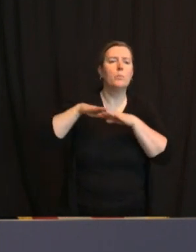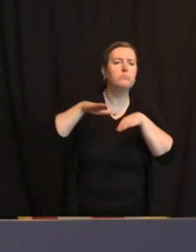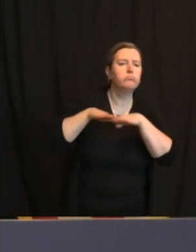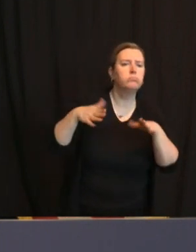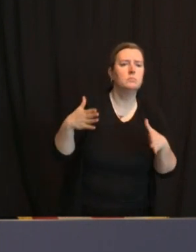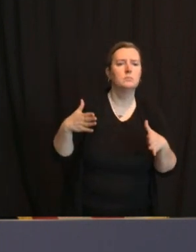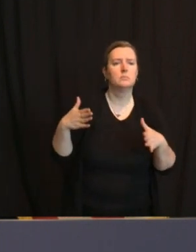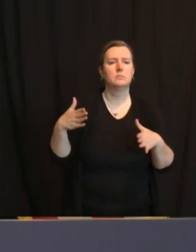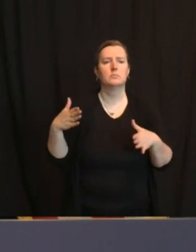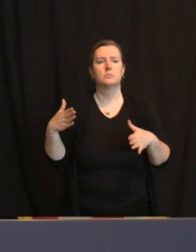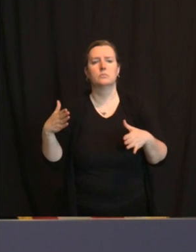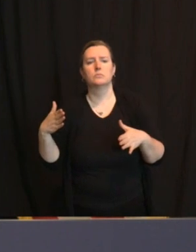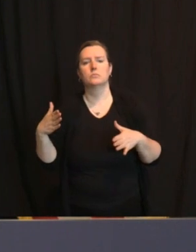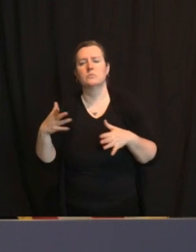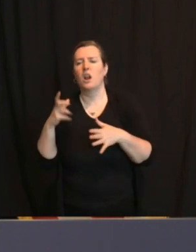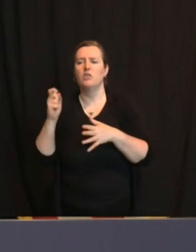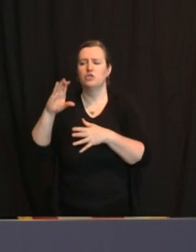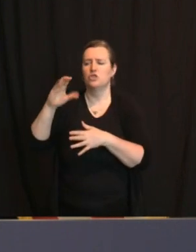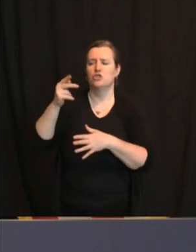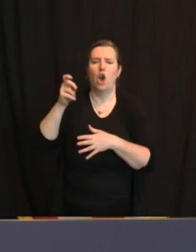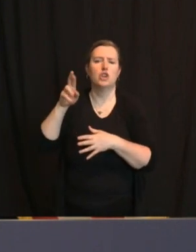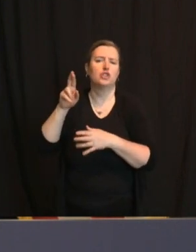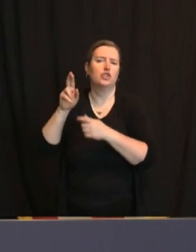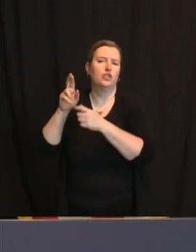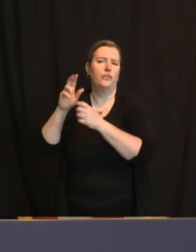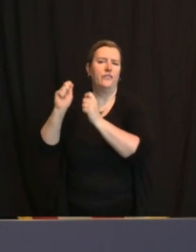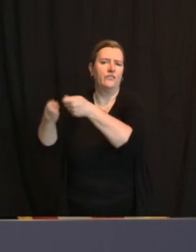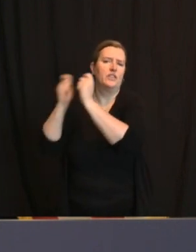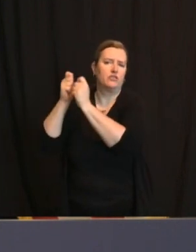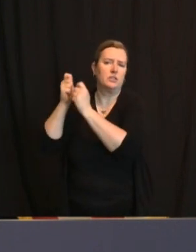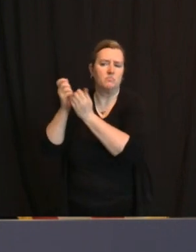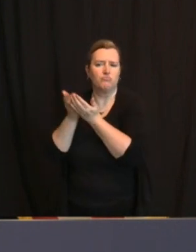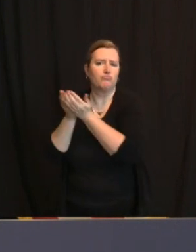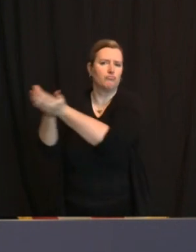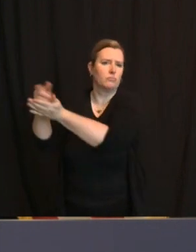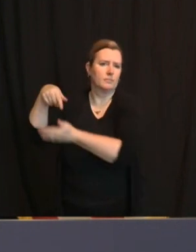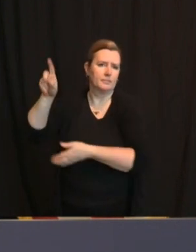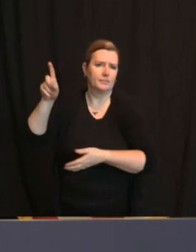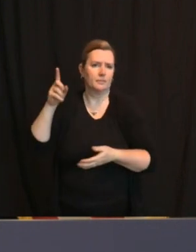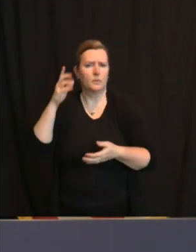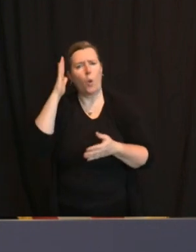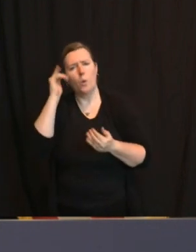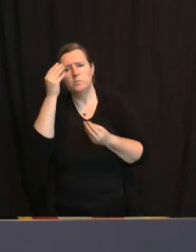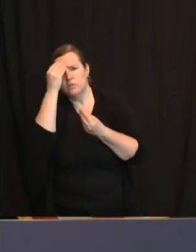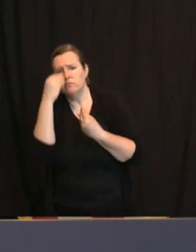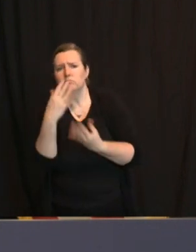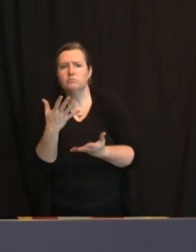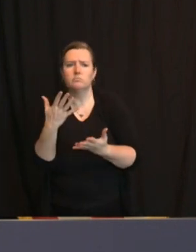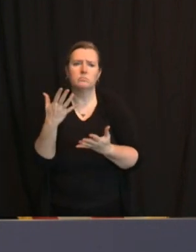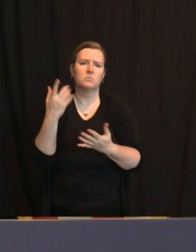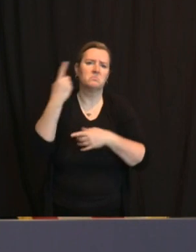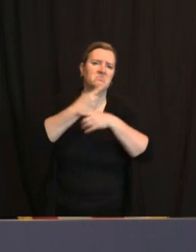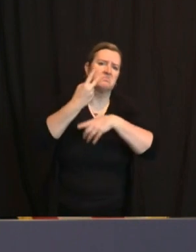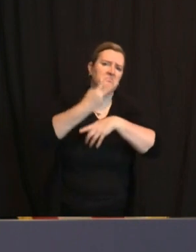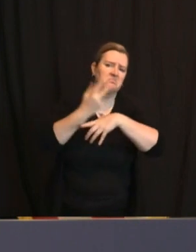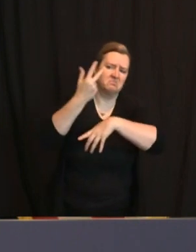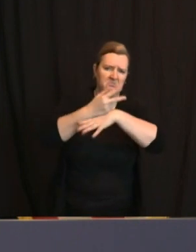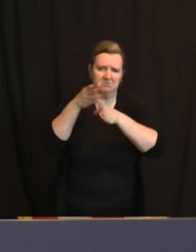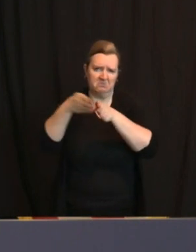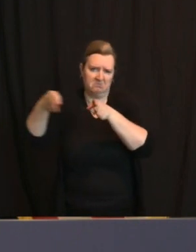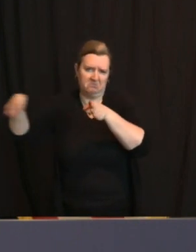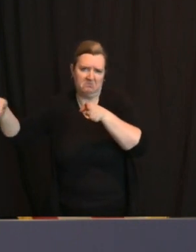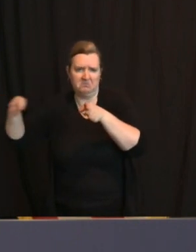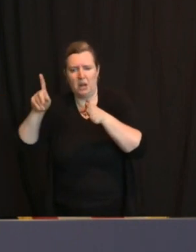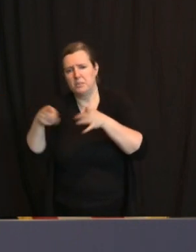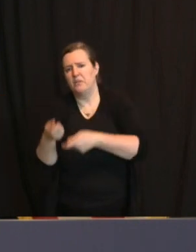next couple of days or so. So please bear with us. If you've got questions about that, just give us another day or two and we'll get back to you on charter